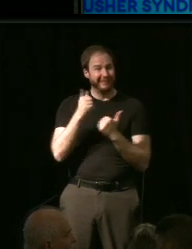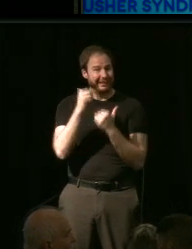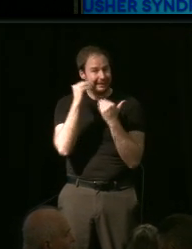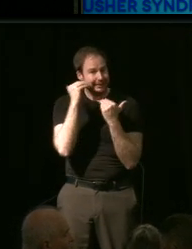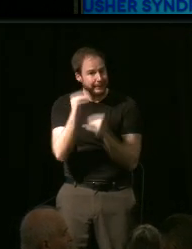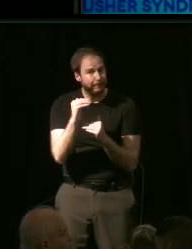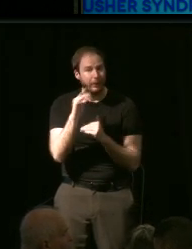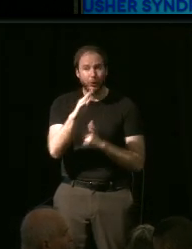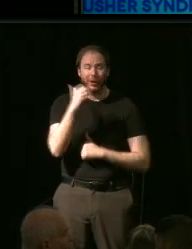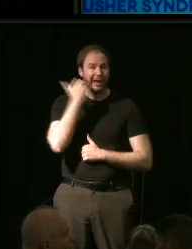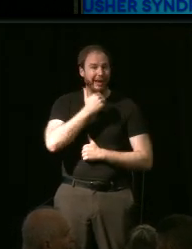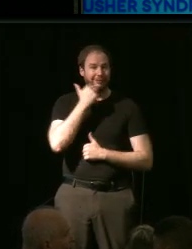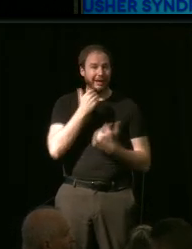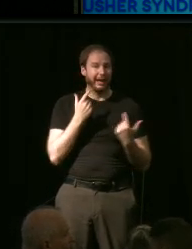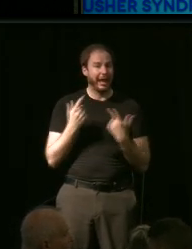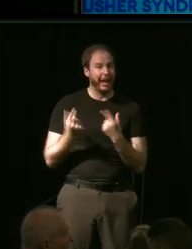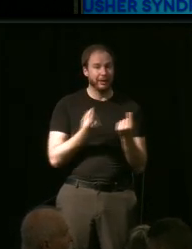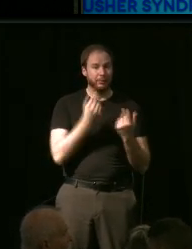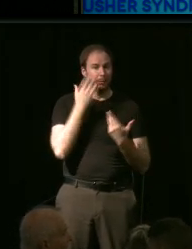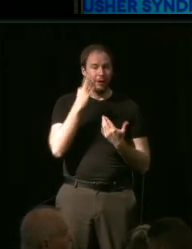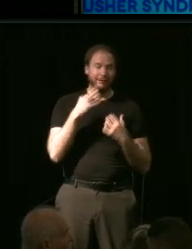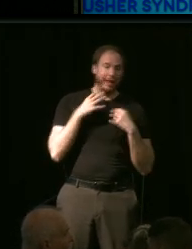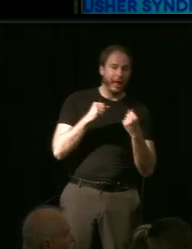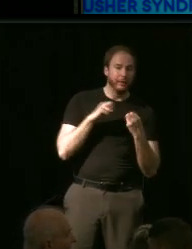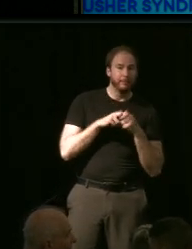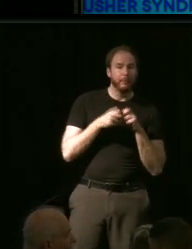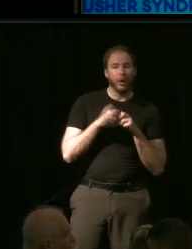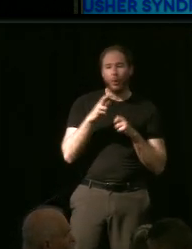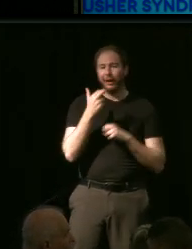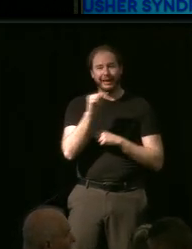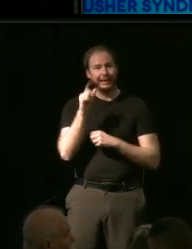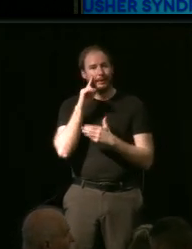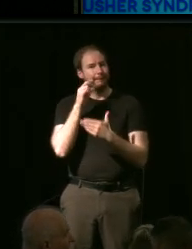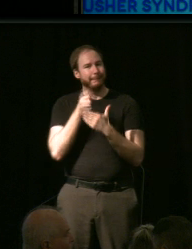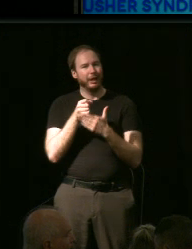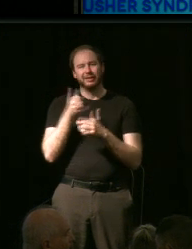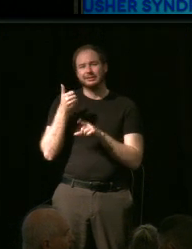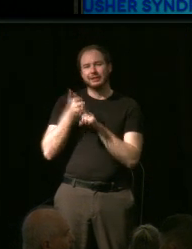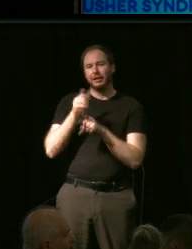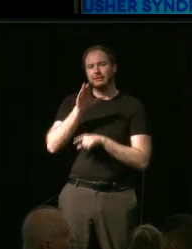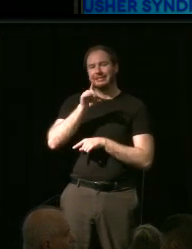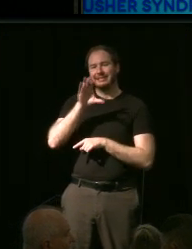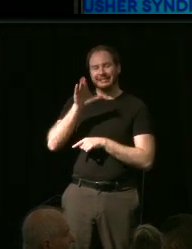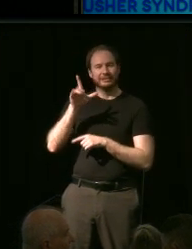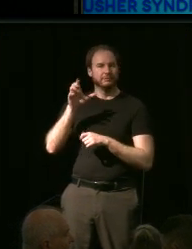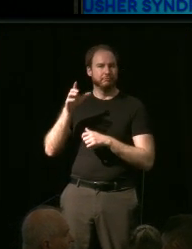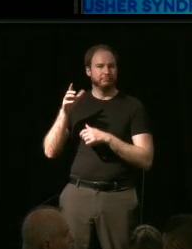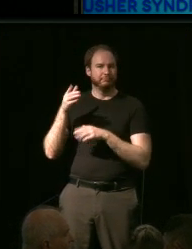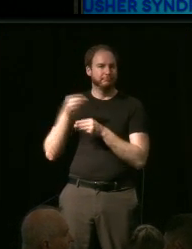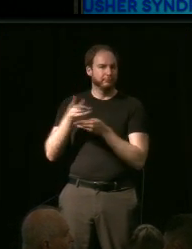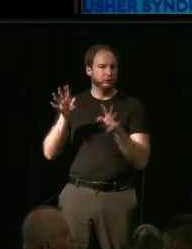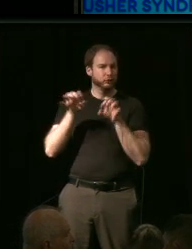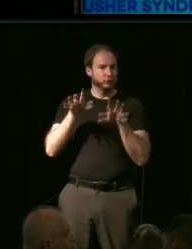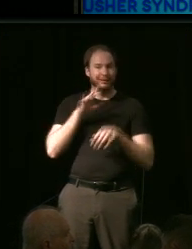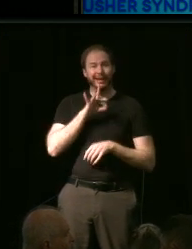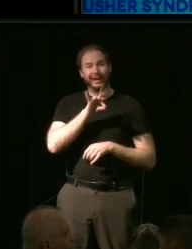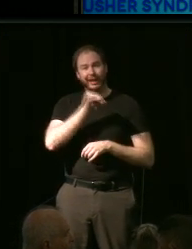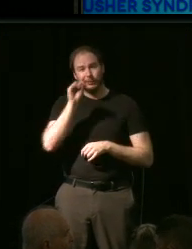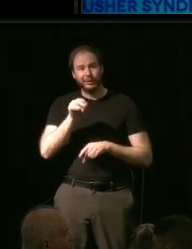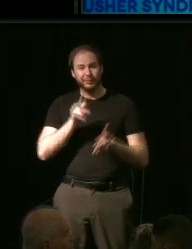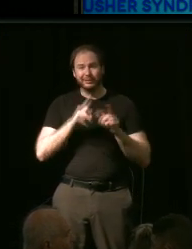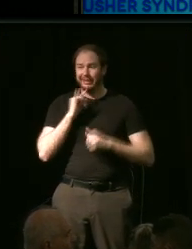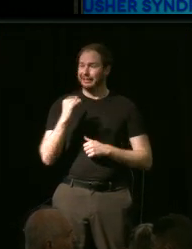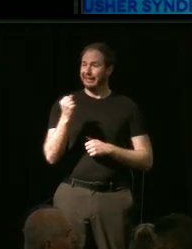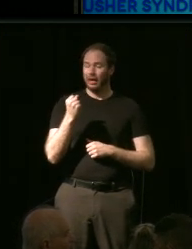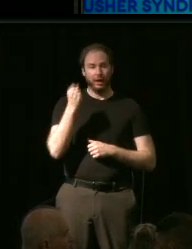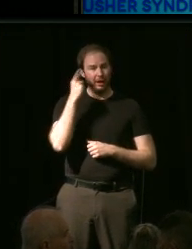activities because of any impairment or health problem? This is a CDC quality of life data survey. 80% of people said yes, and most of